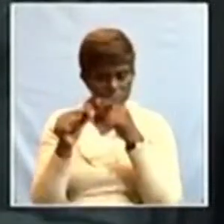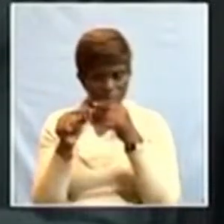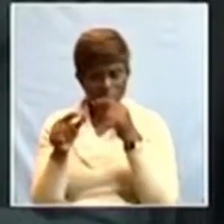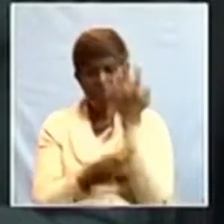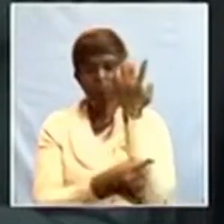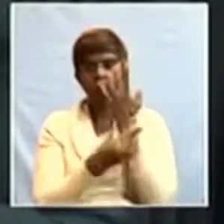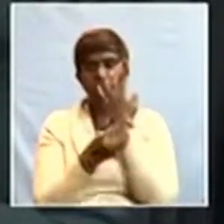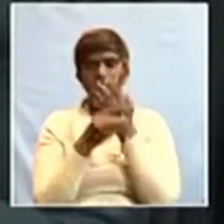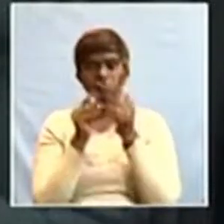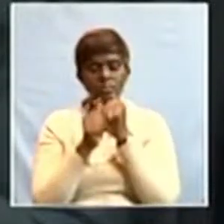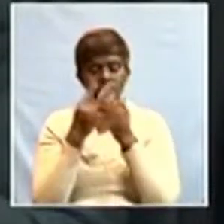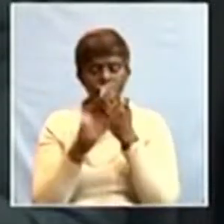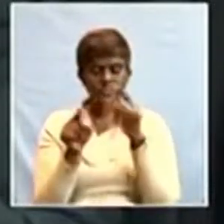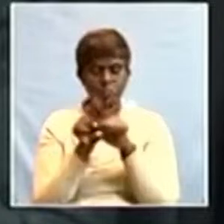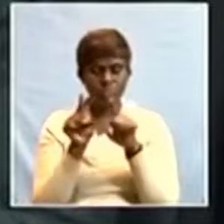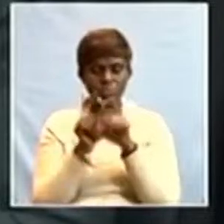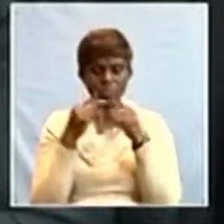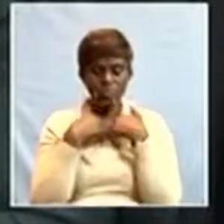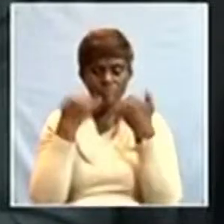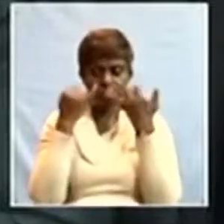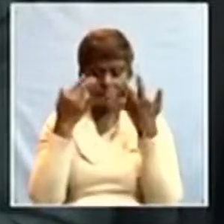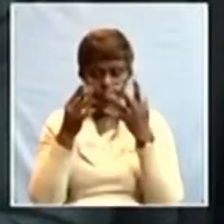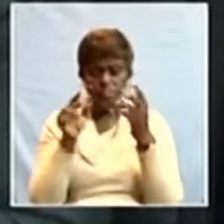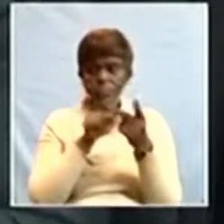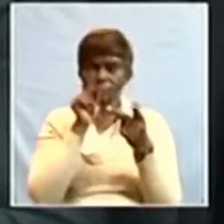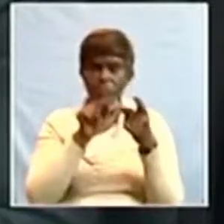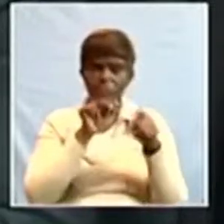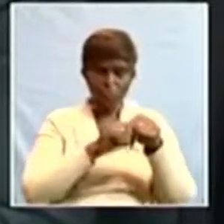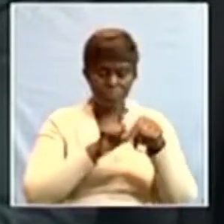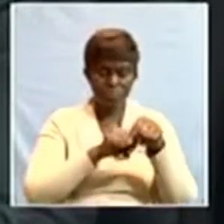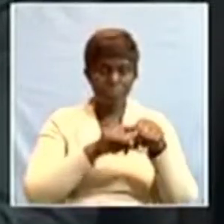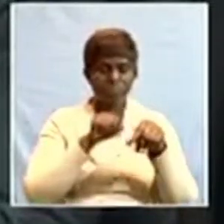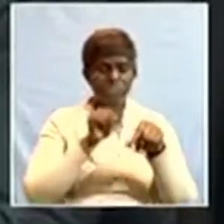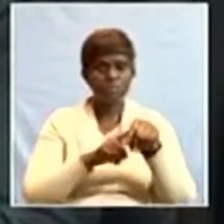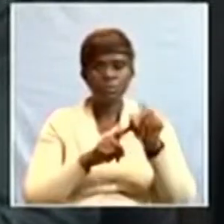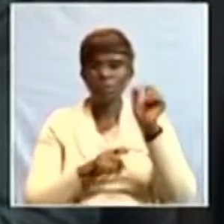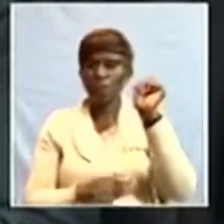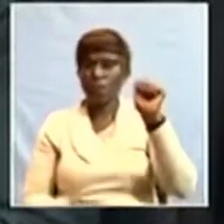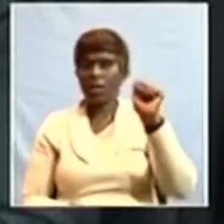developed, which they are mentioning. This type, the type